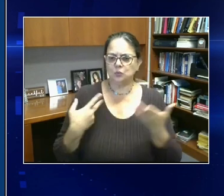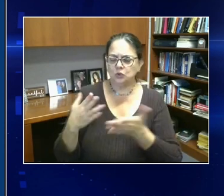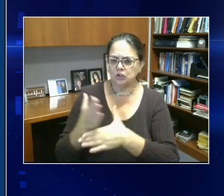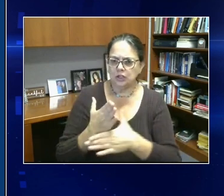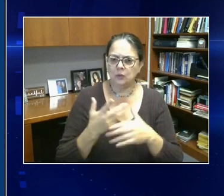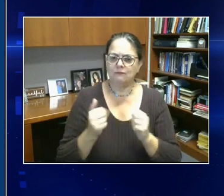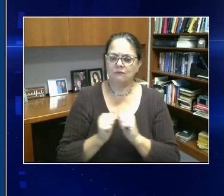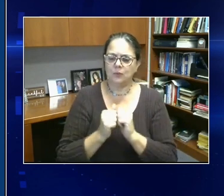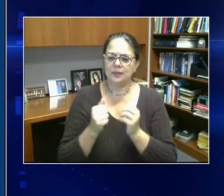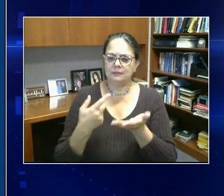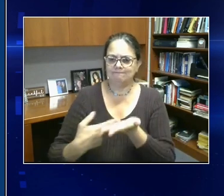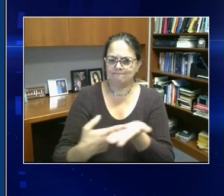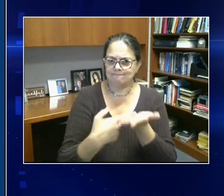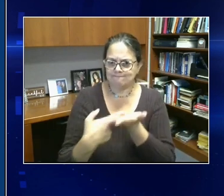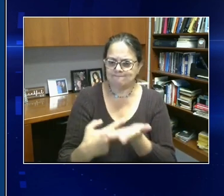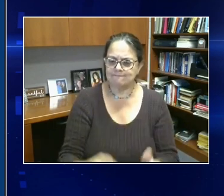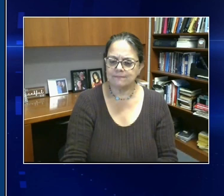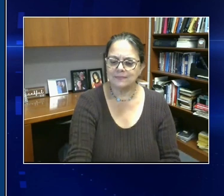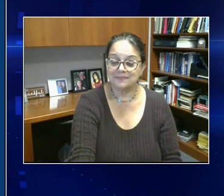we can discuss today.